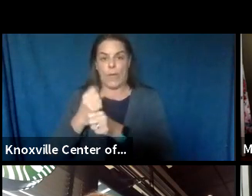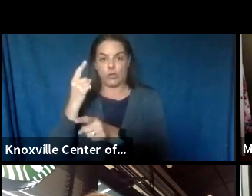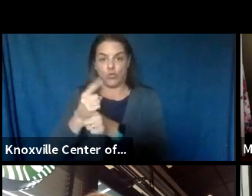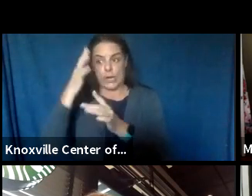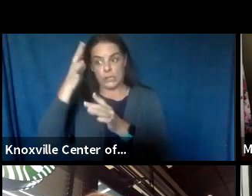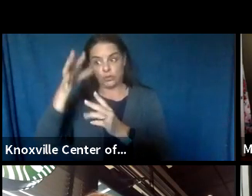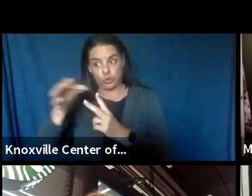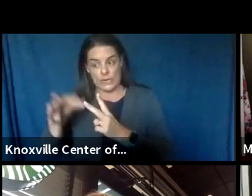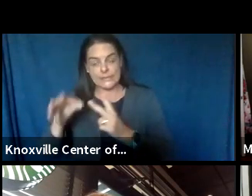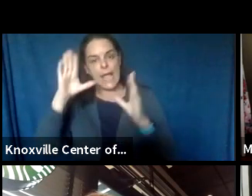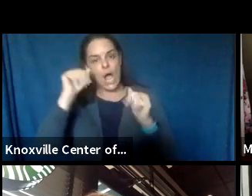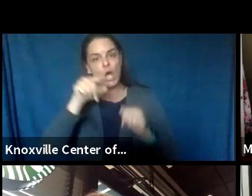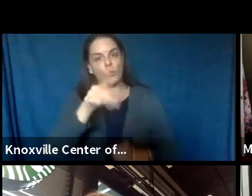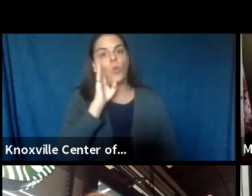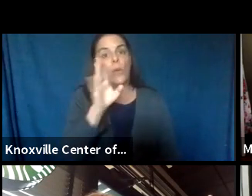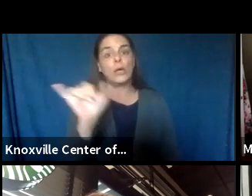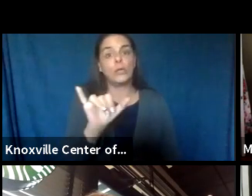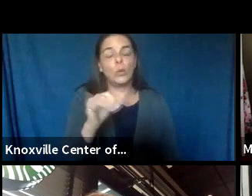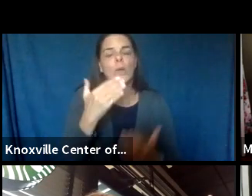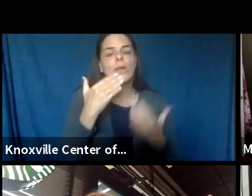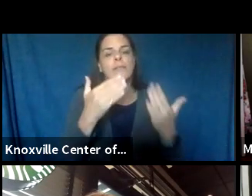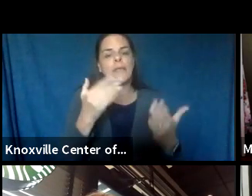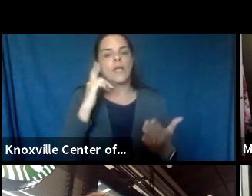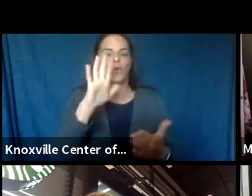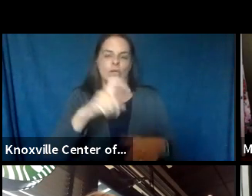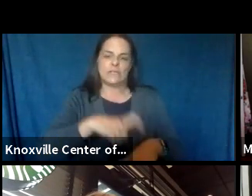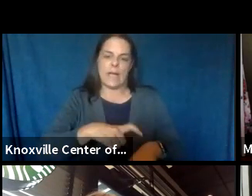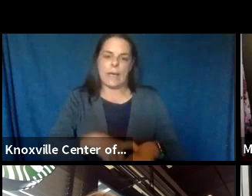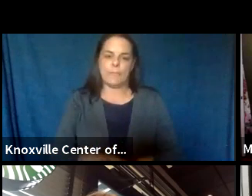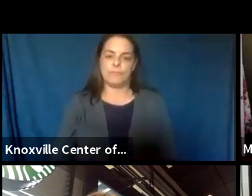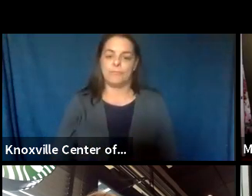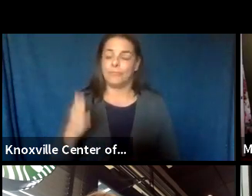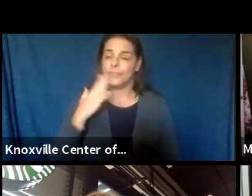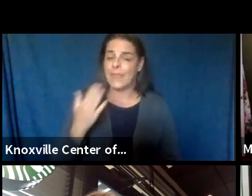well. Thank you very much for your time. Thank you.